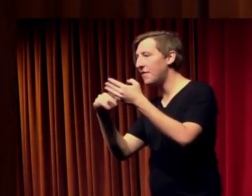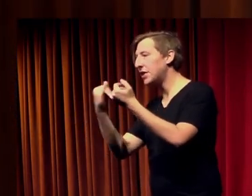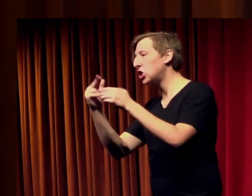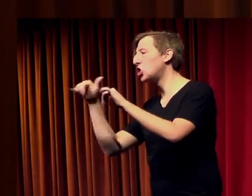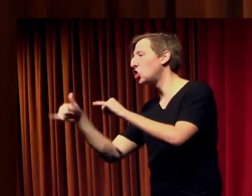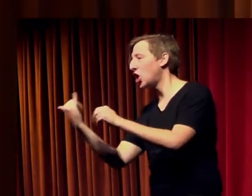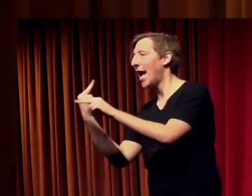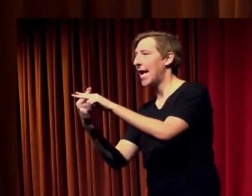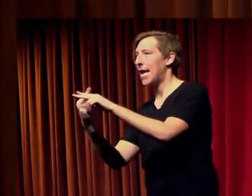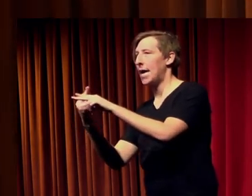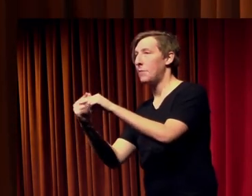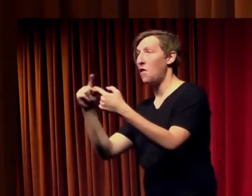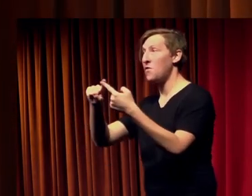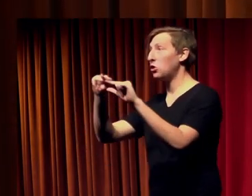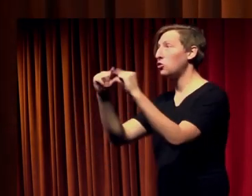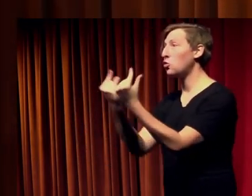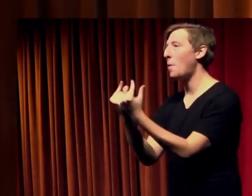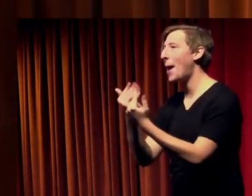group, Bad Girrlz!